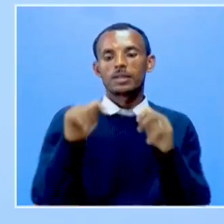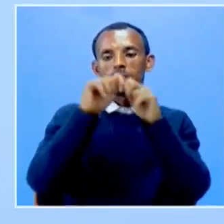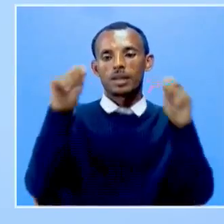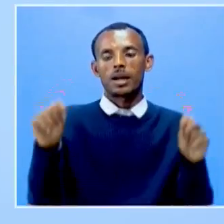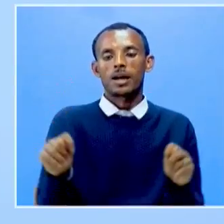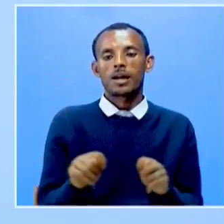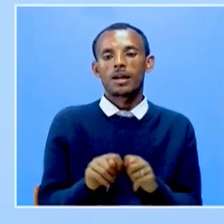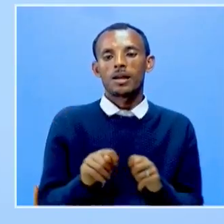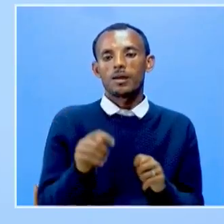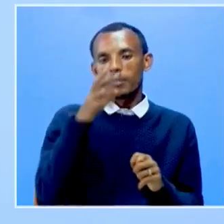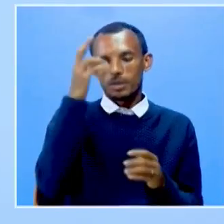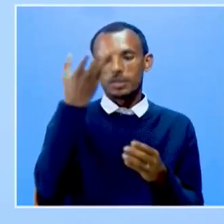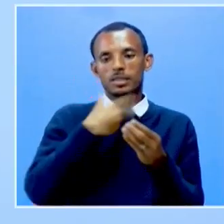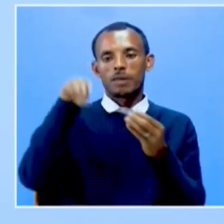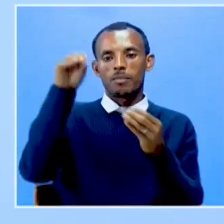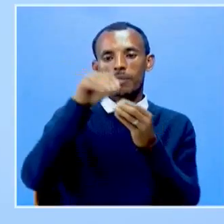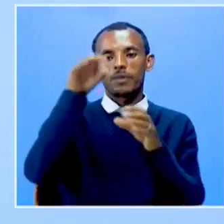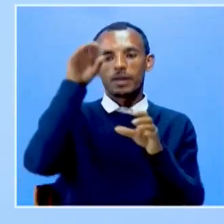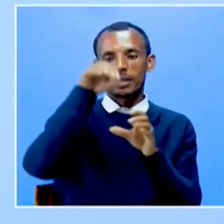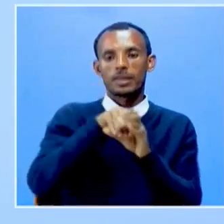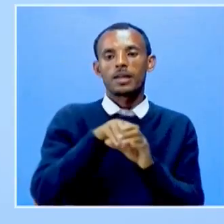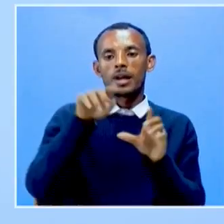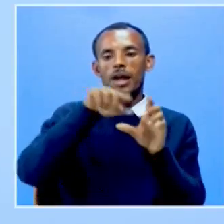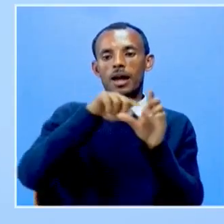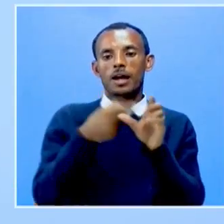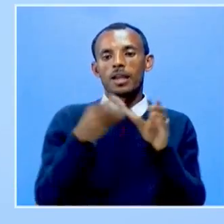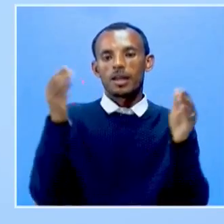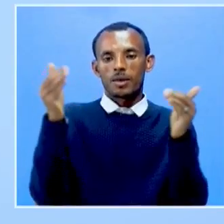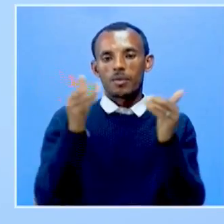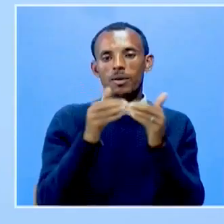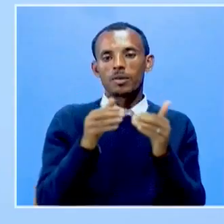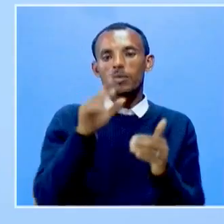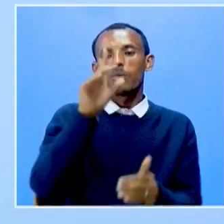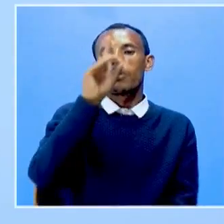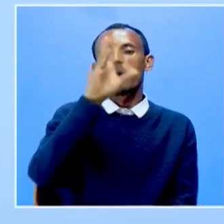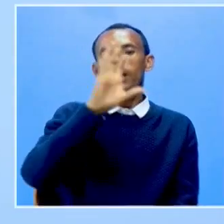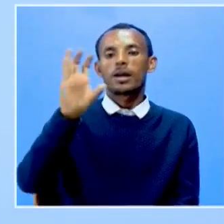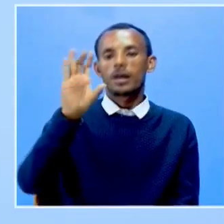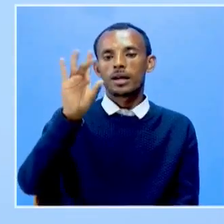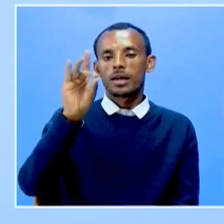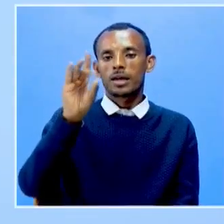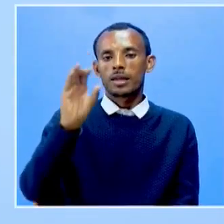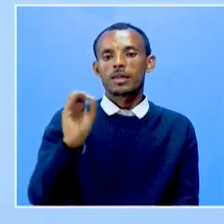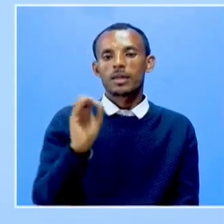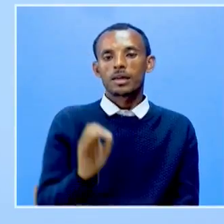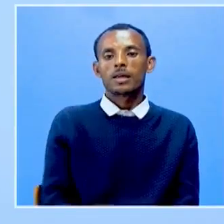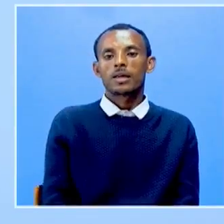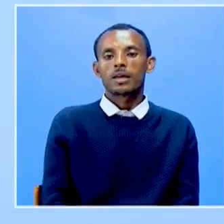because the sum of interior angles of a triangle it is 180. Adding these two,